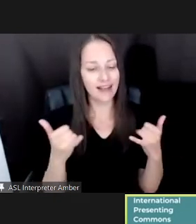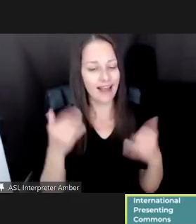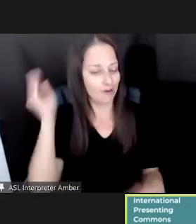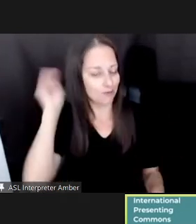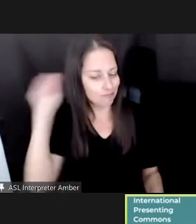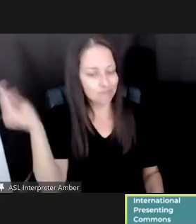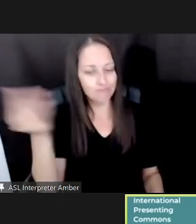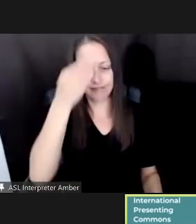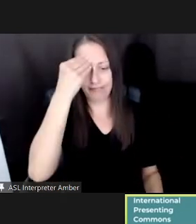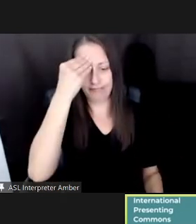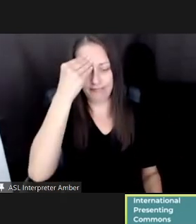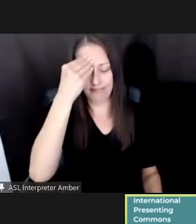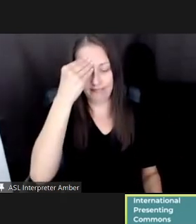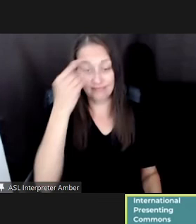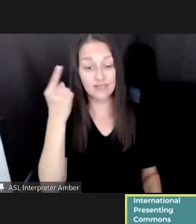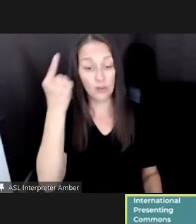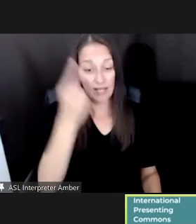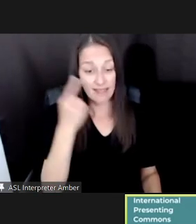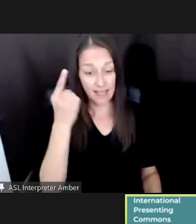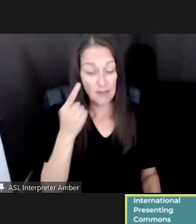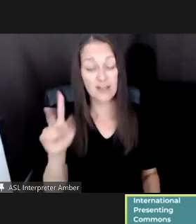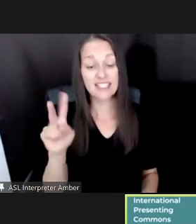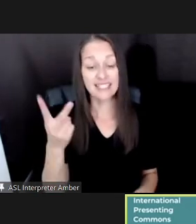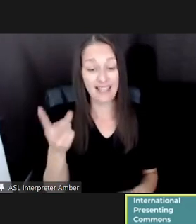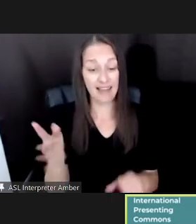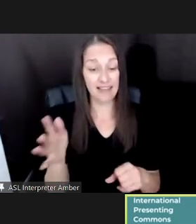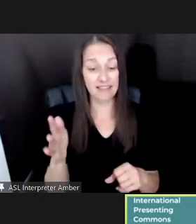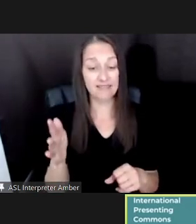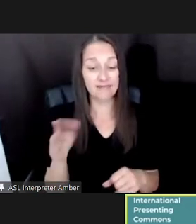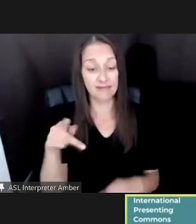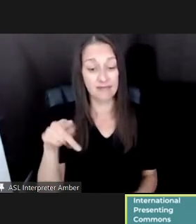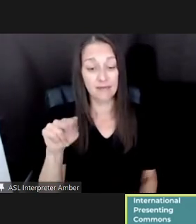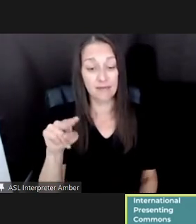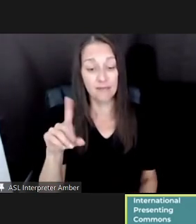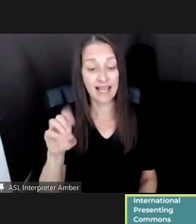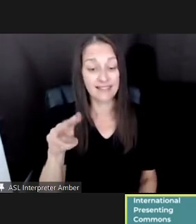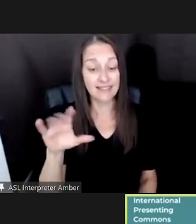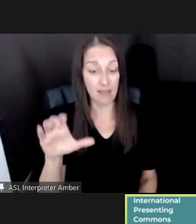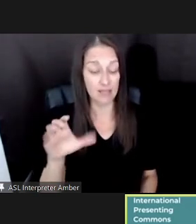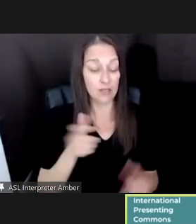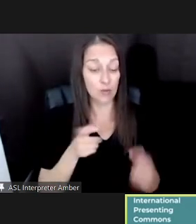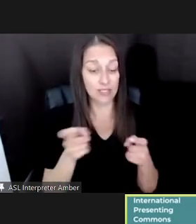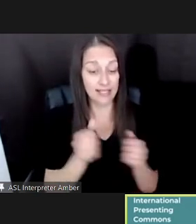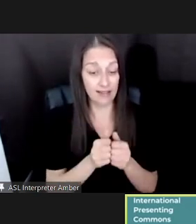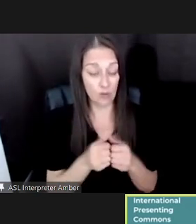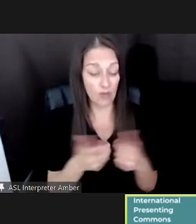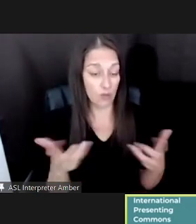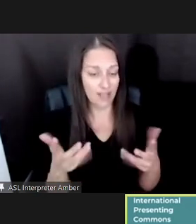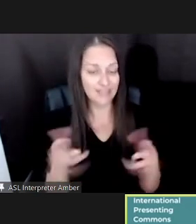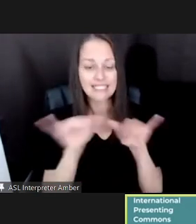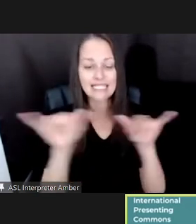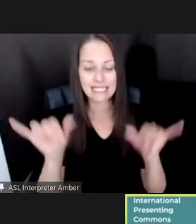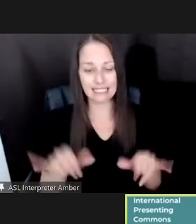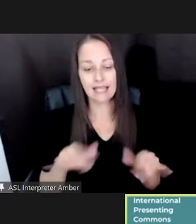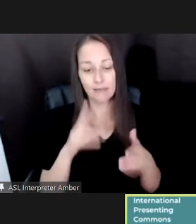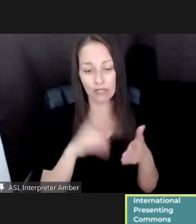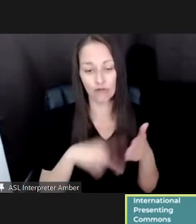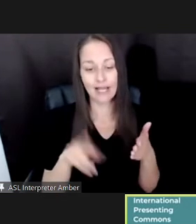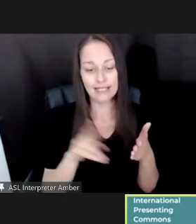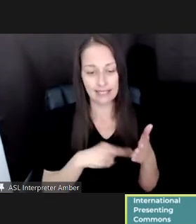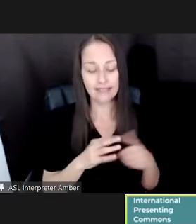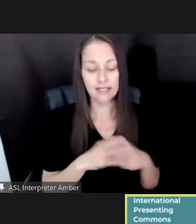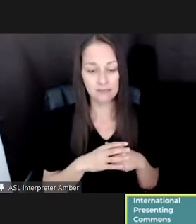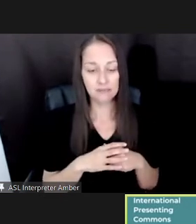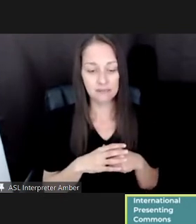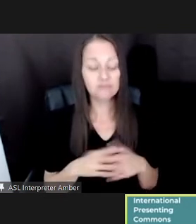at the second pandemic we're dealing with, which is systemic racism, and how those international